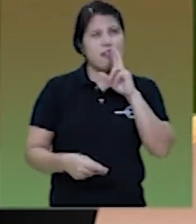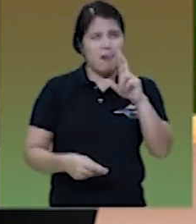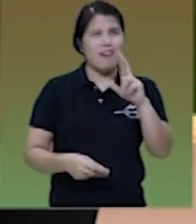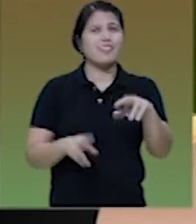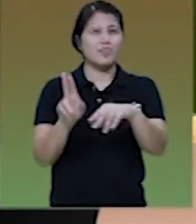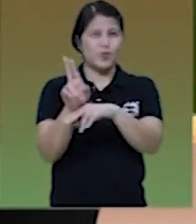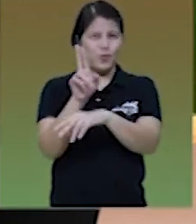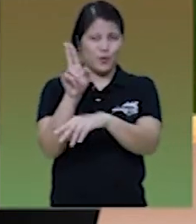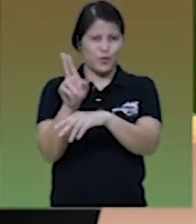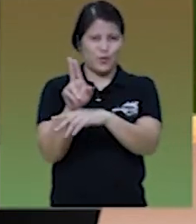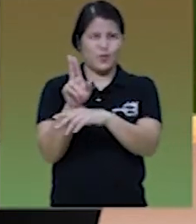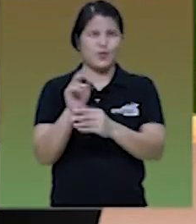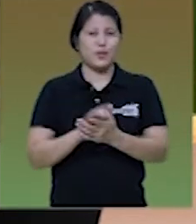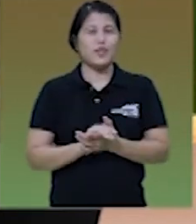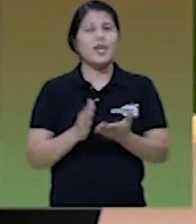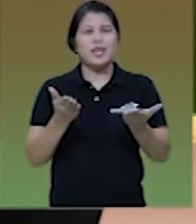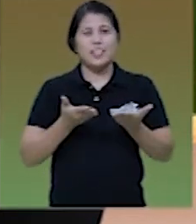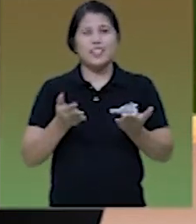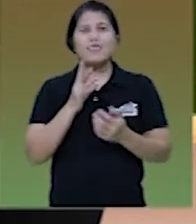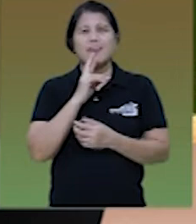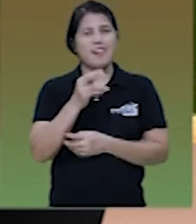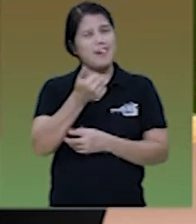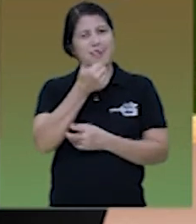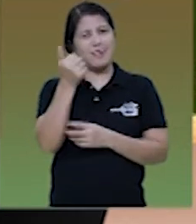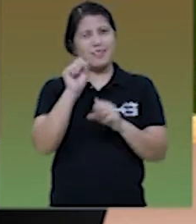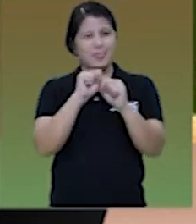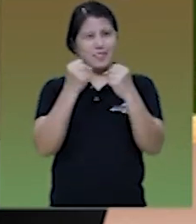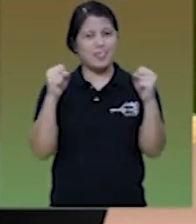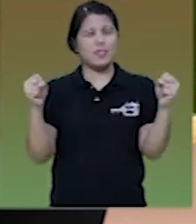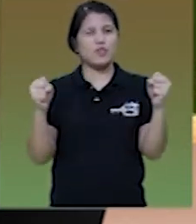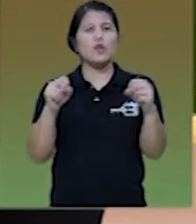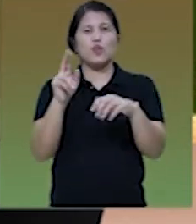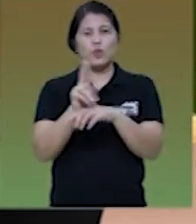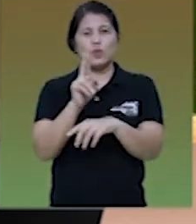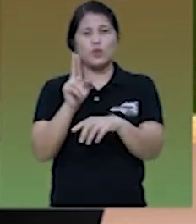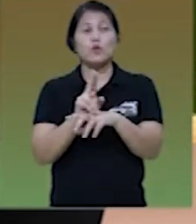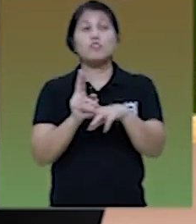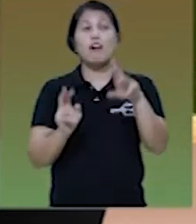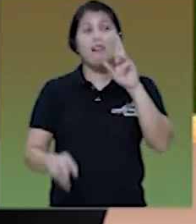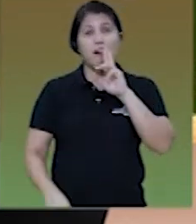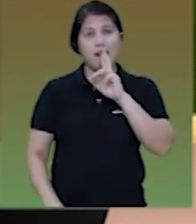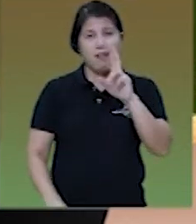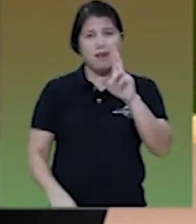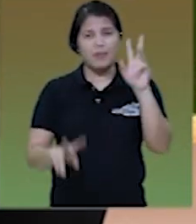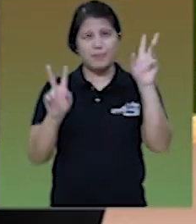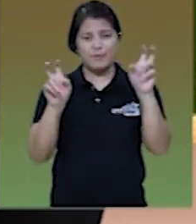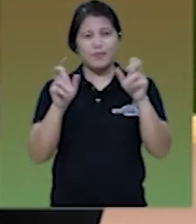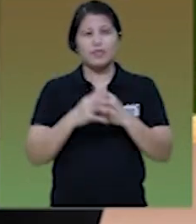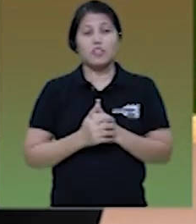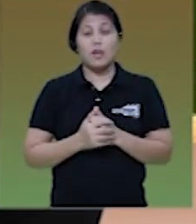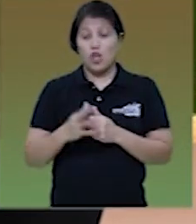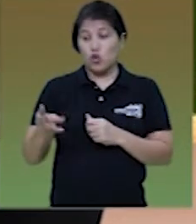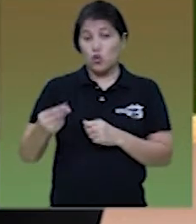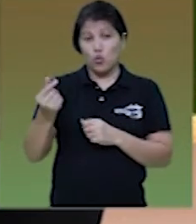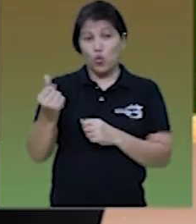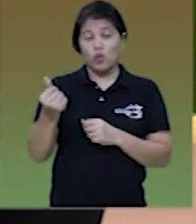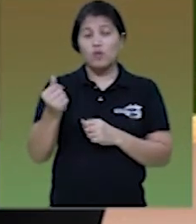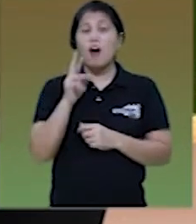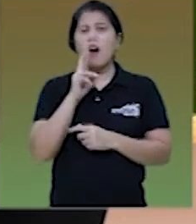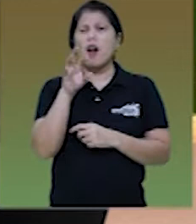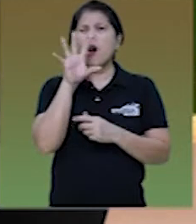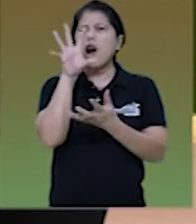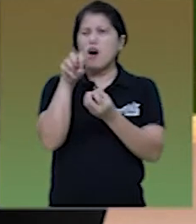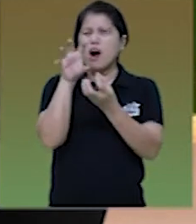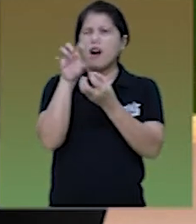used. Here are other sentences that use are. The dogs are